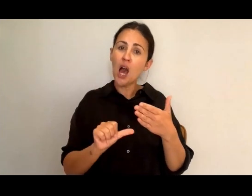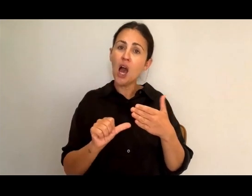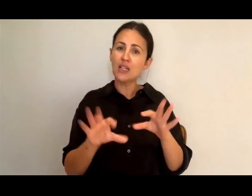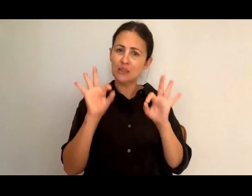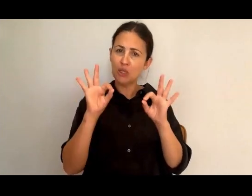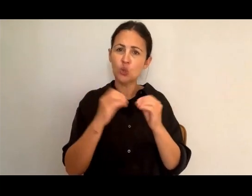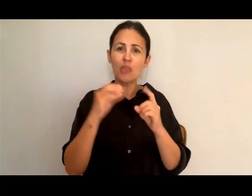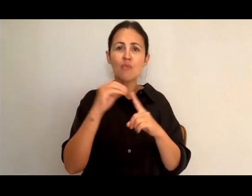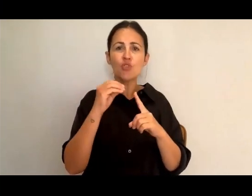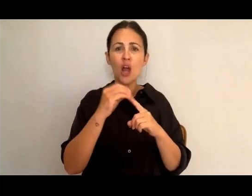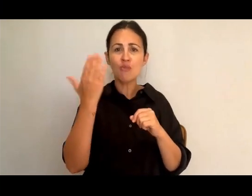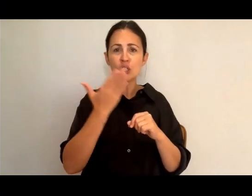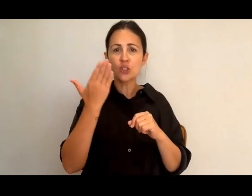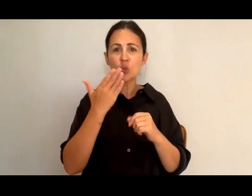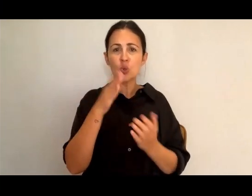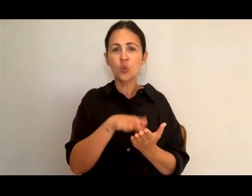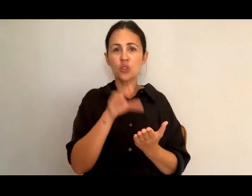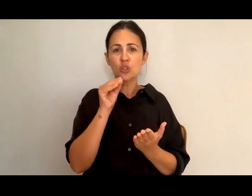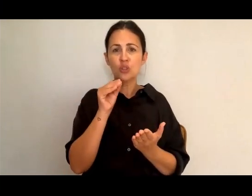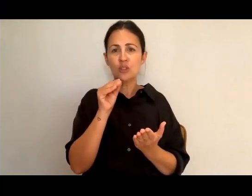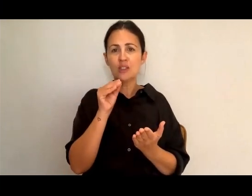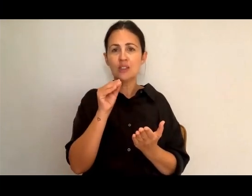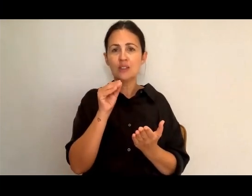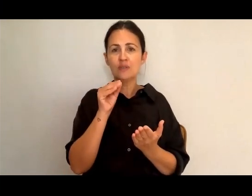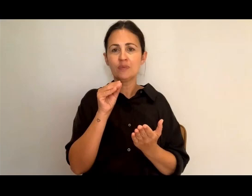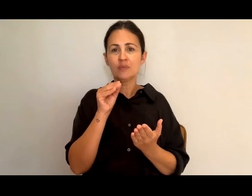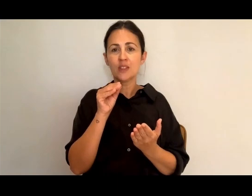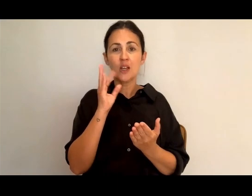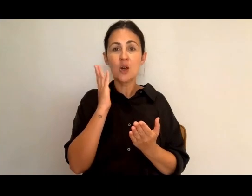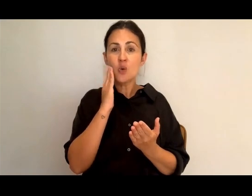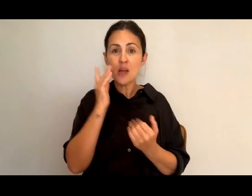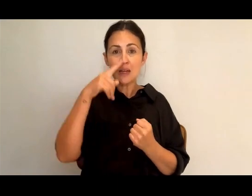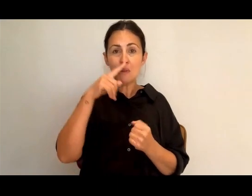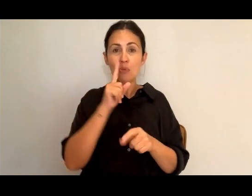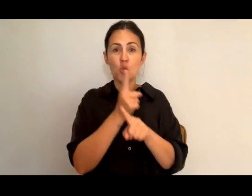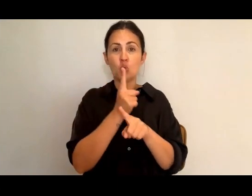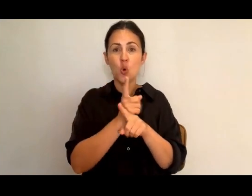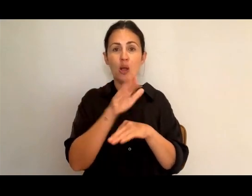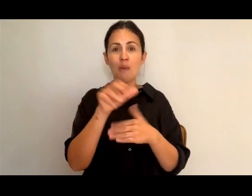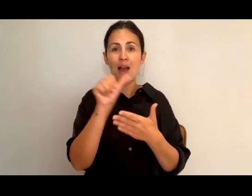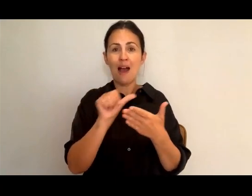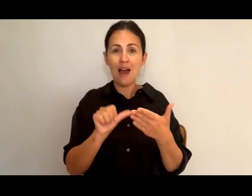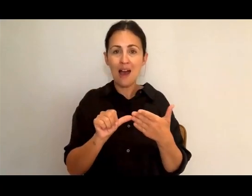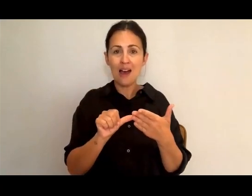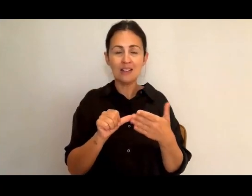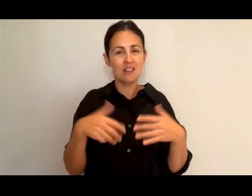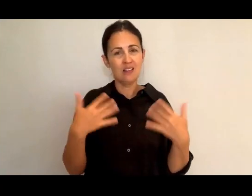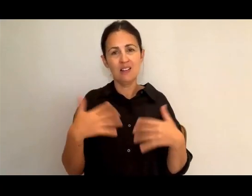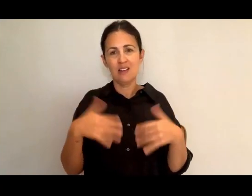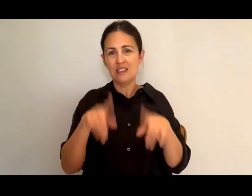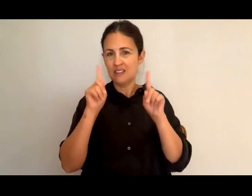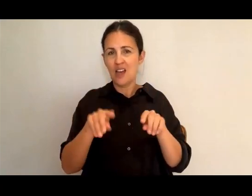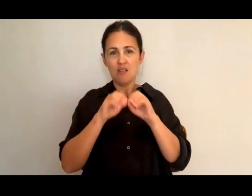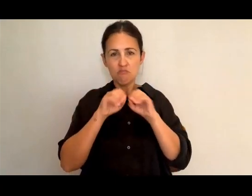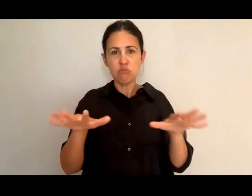is happening around an artwork, somebody may have done something in the waste space for the last 40 years, something as